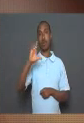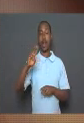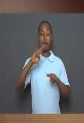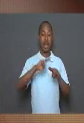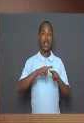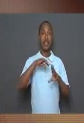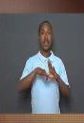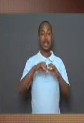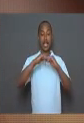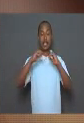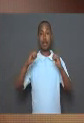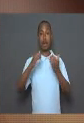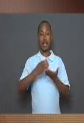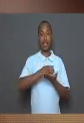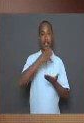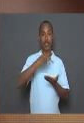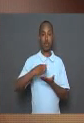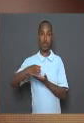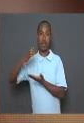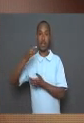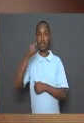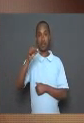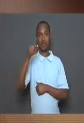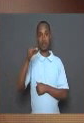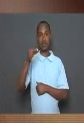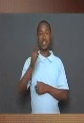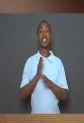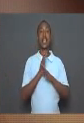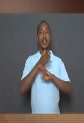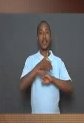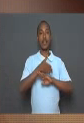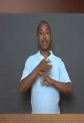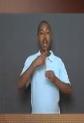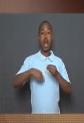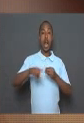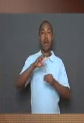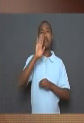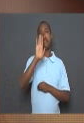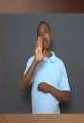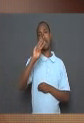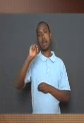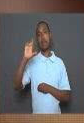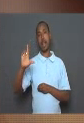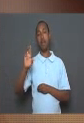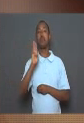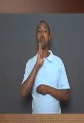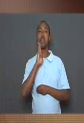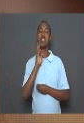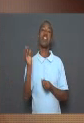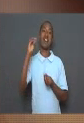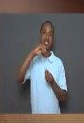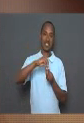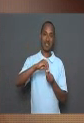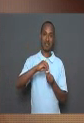placed into separate test tubes. Then, around 5 milliliters of water are